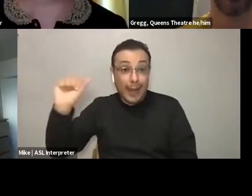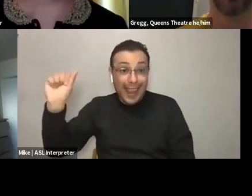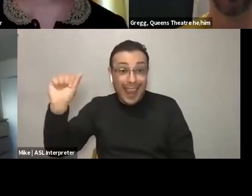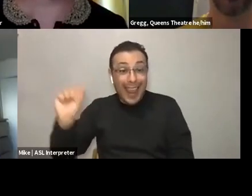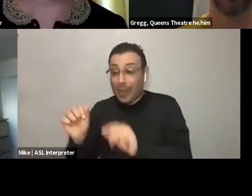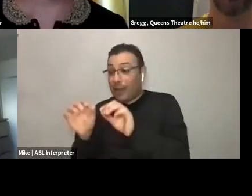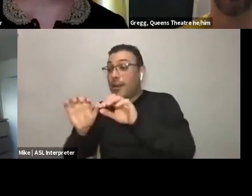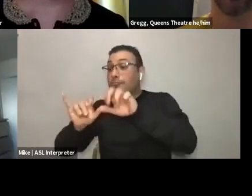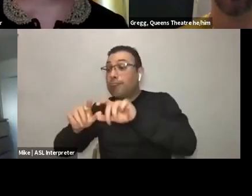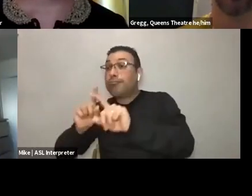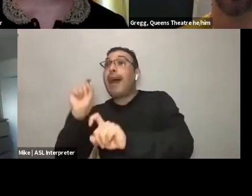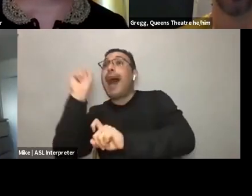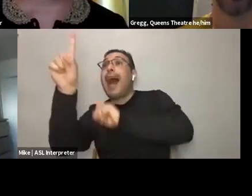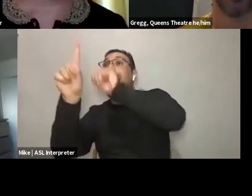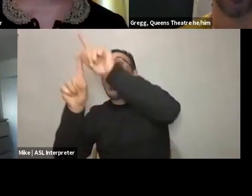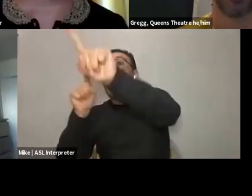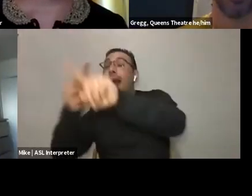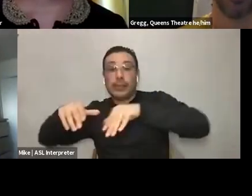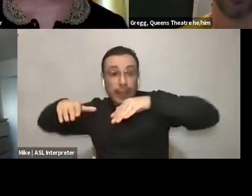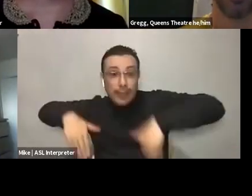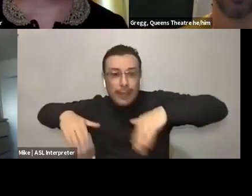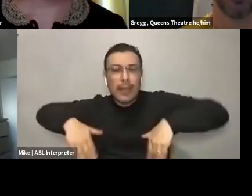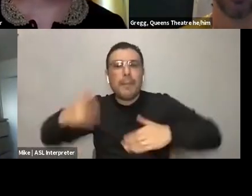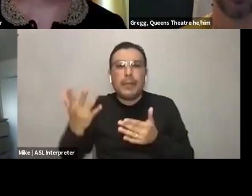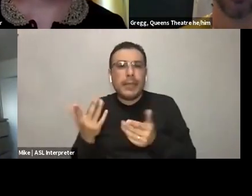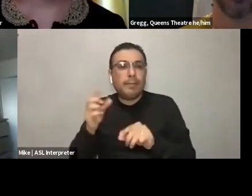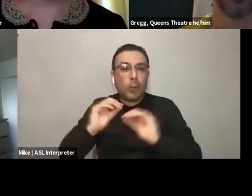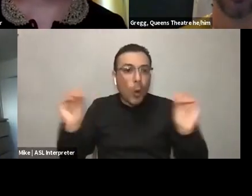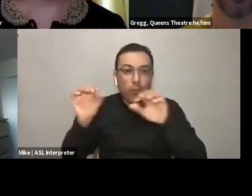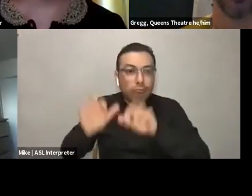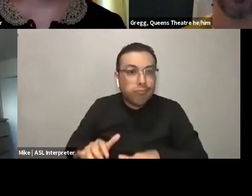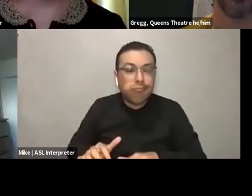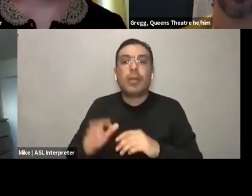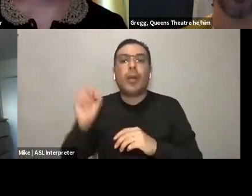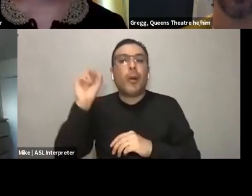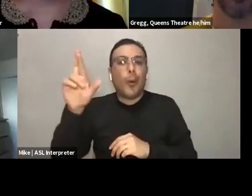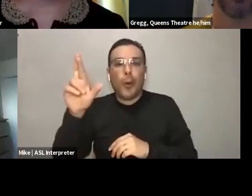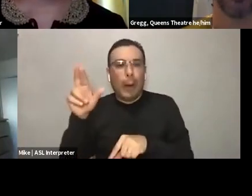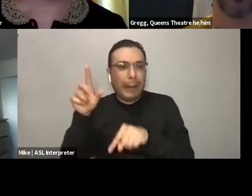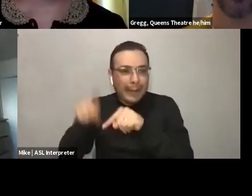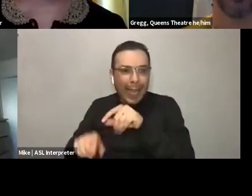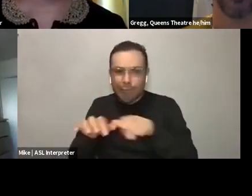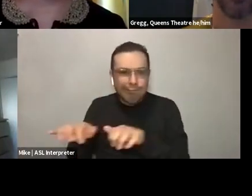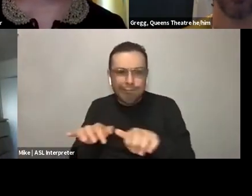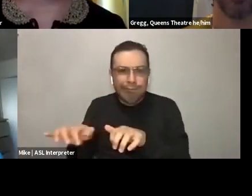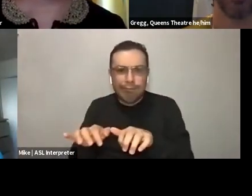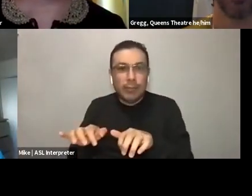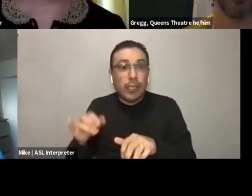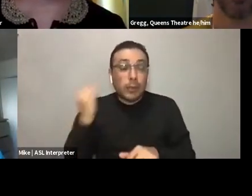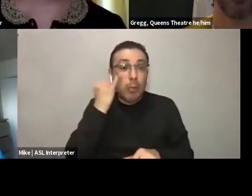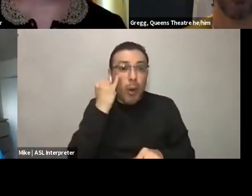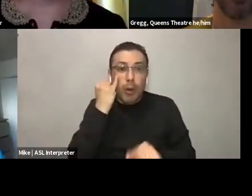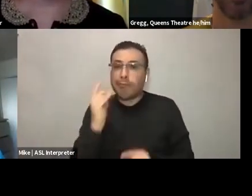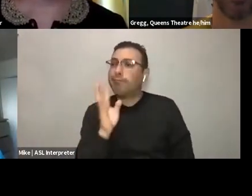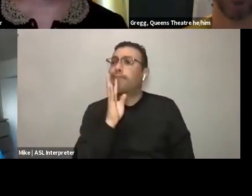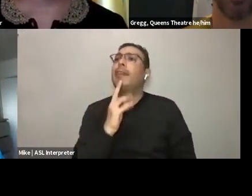feature for access reasons, if you would like to raise your hand and ask your question verbally, if that is the only way that you will be able to ask